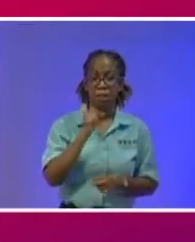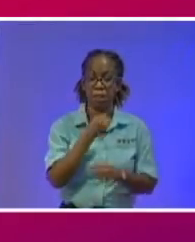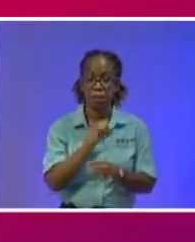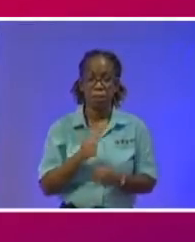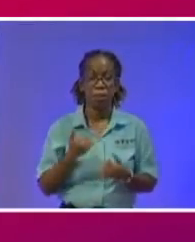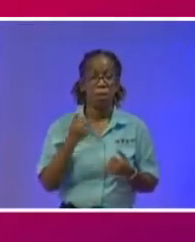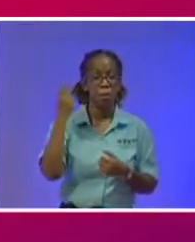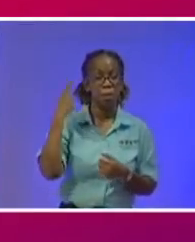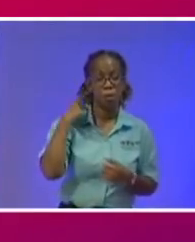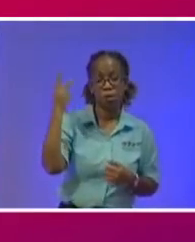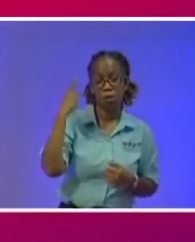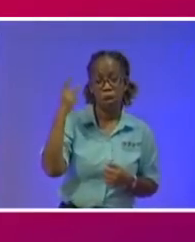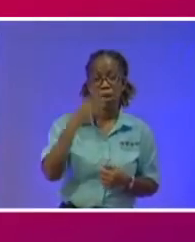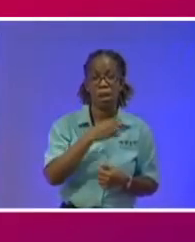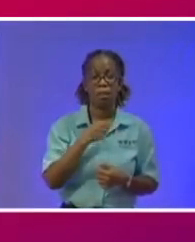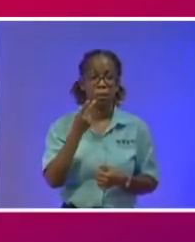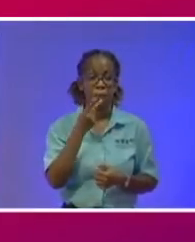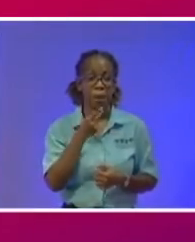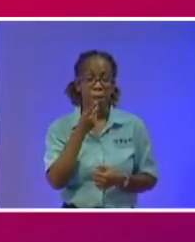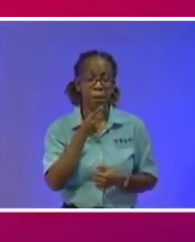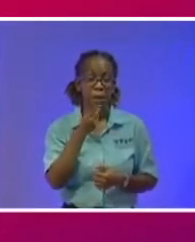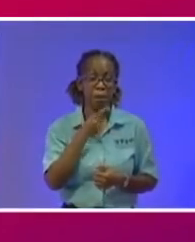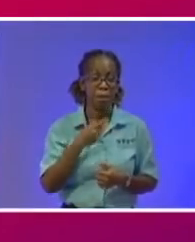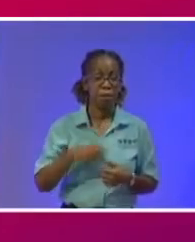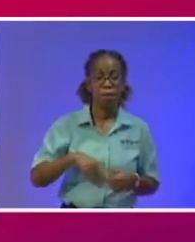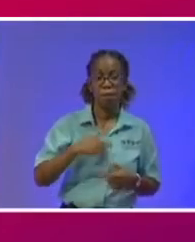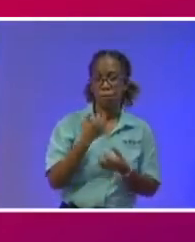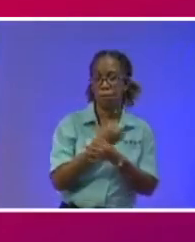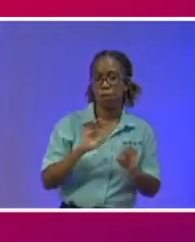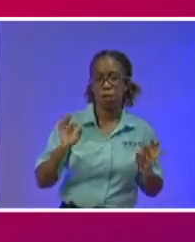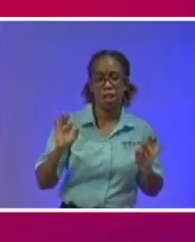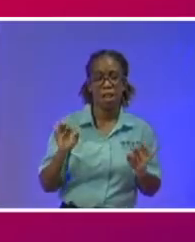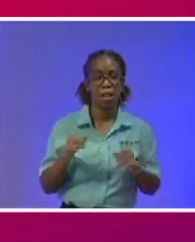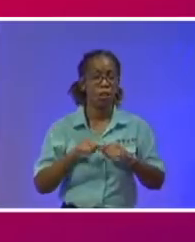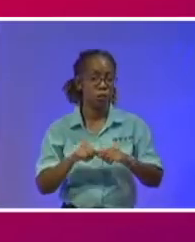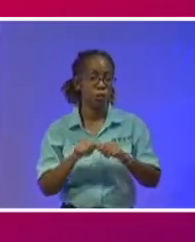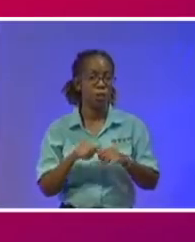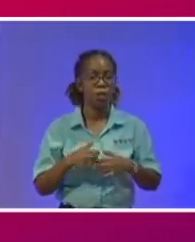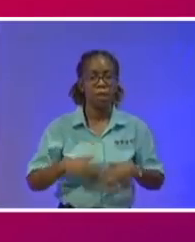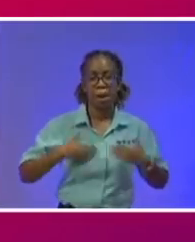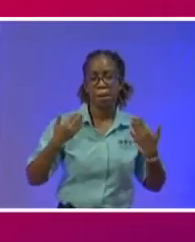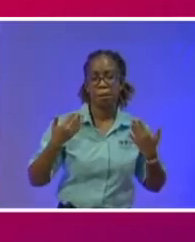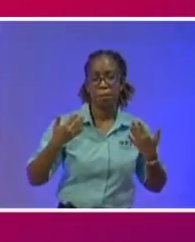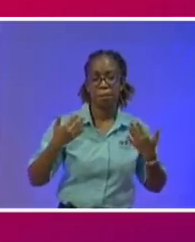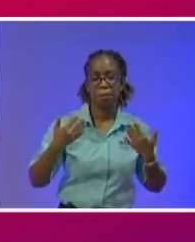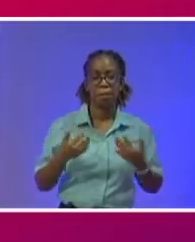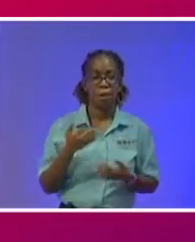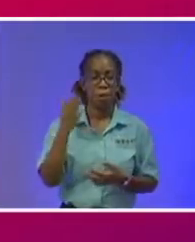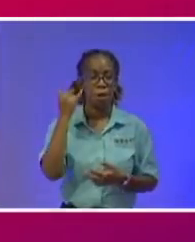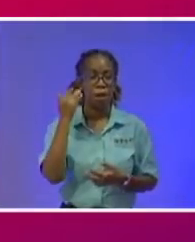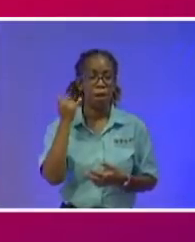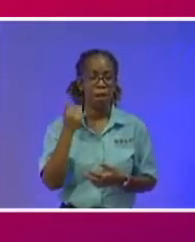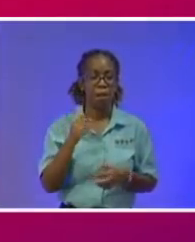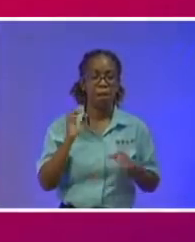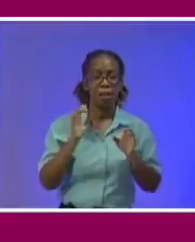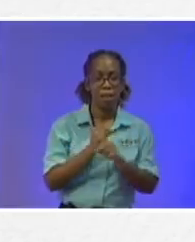So I feel free now to do all the things that I love to do, simply because I am able to take the vaccine.